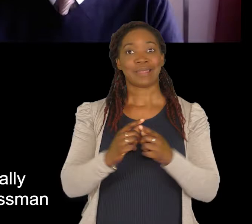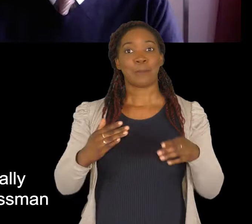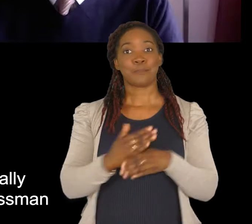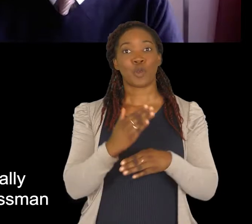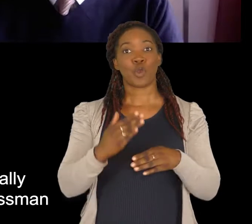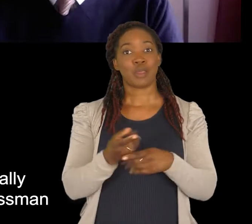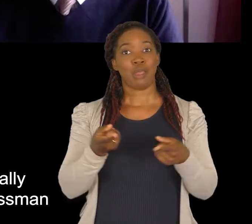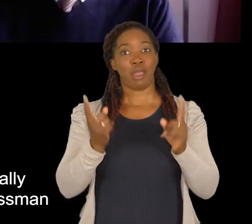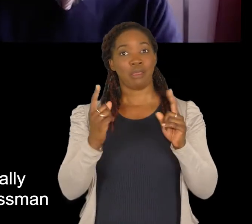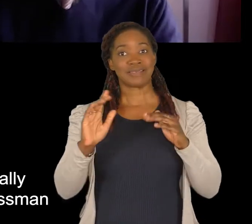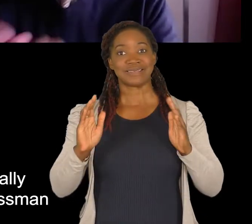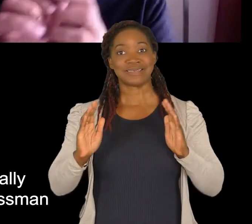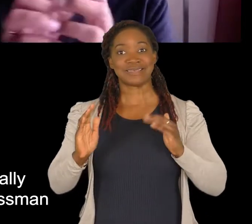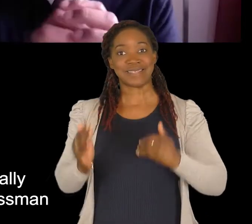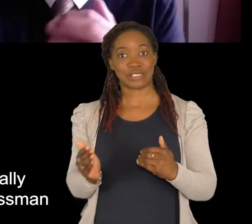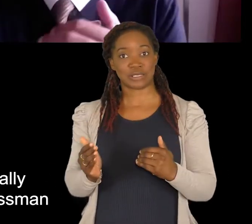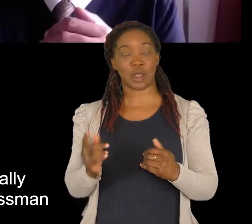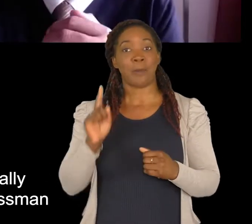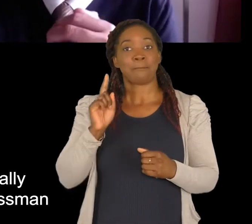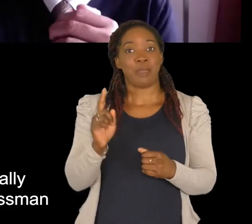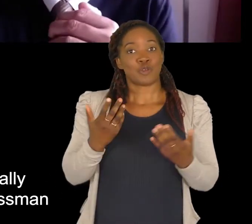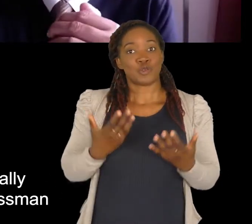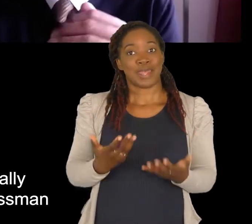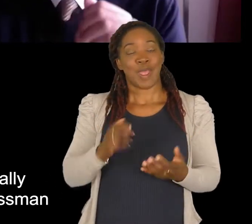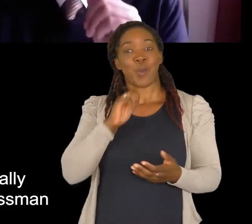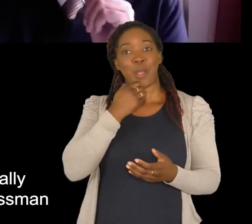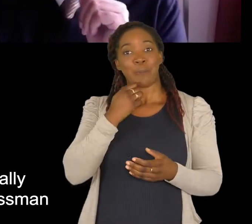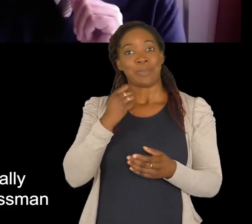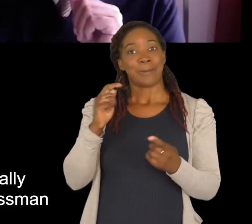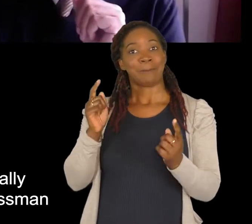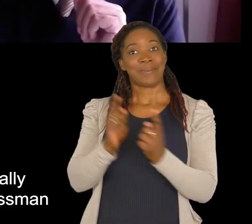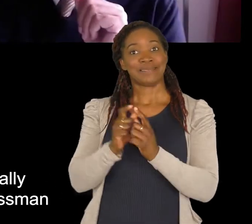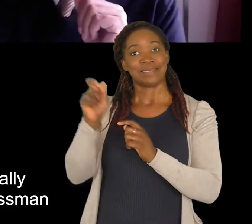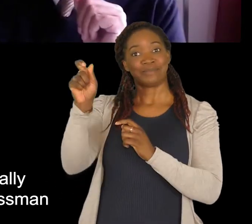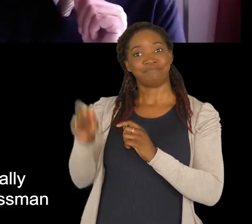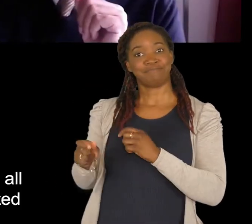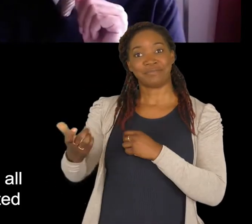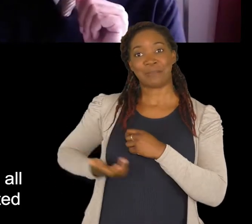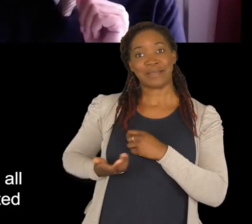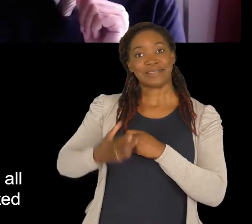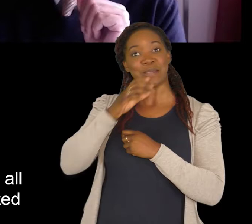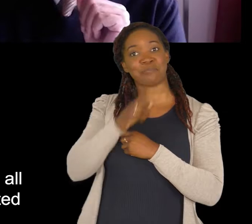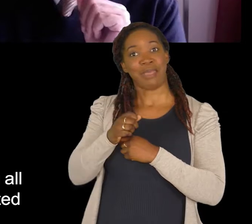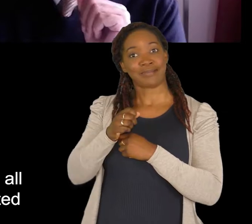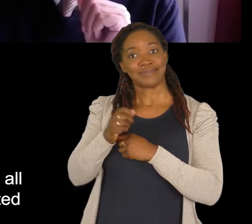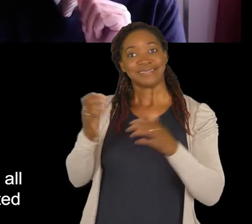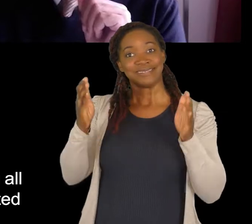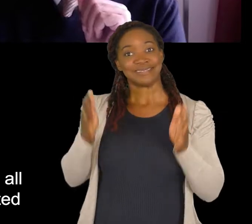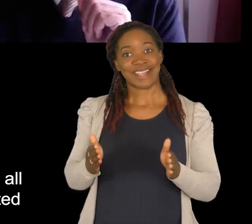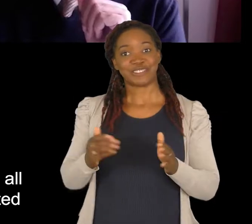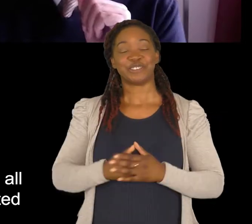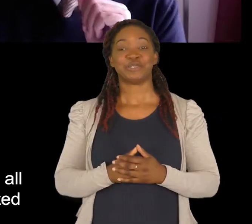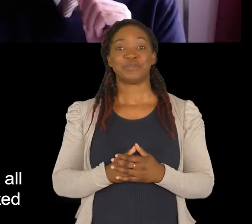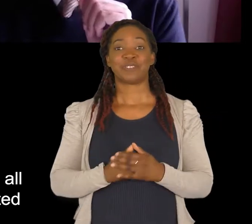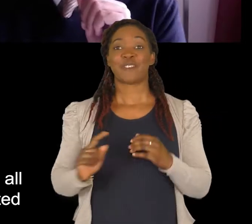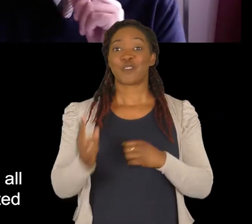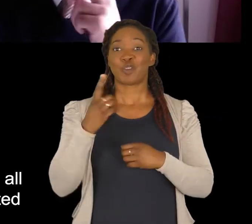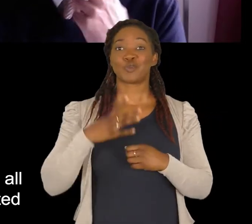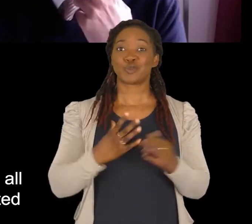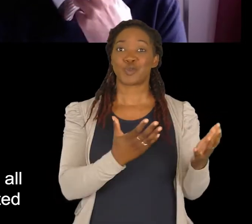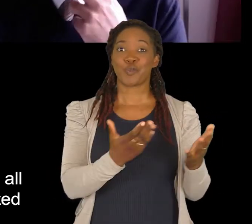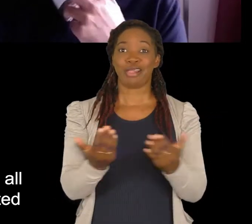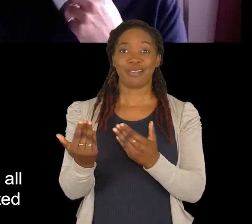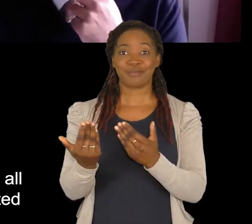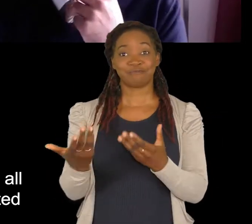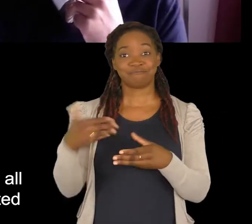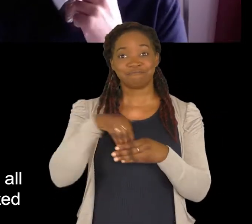session, but this is actually going to be Meet the Entrepreneur and Businessman session today. So first of all, I want to welcome